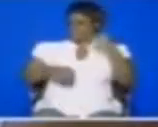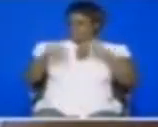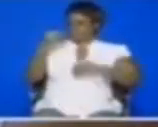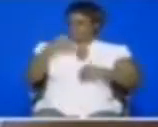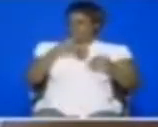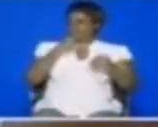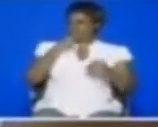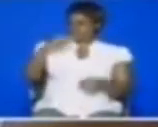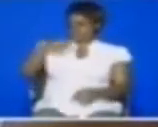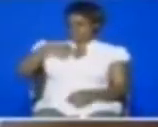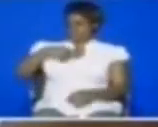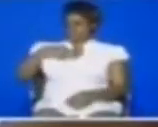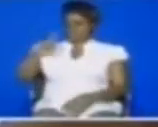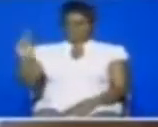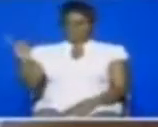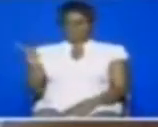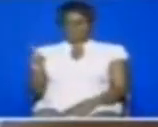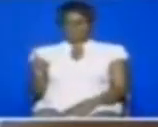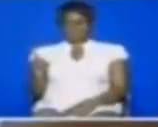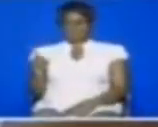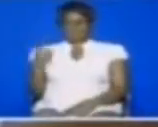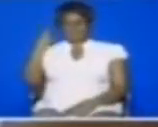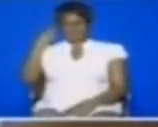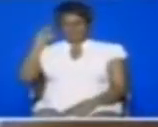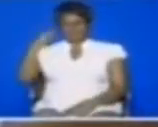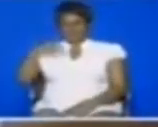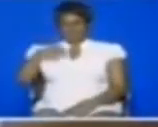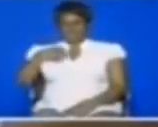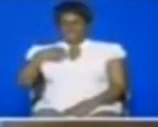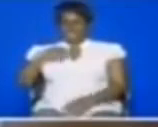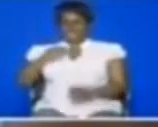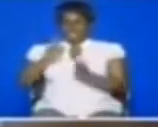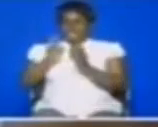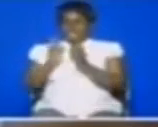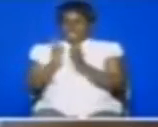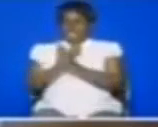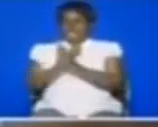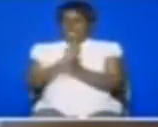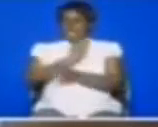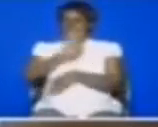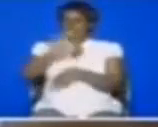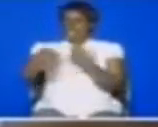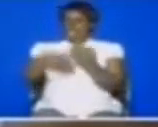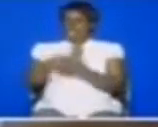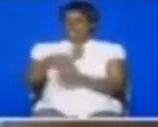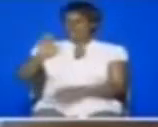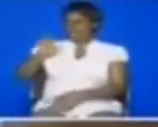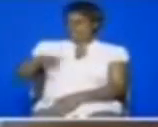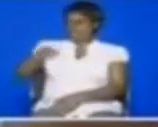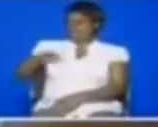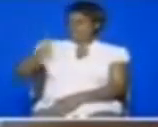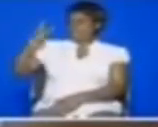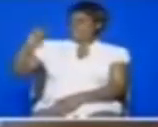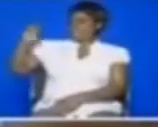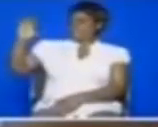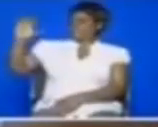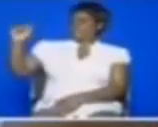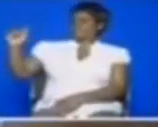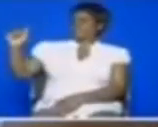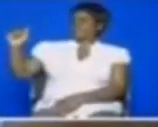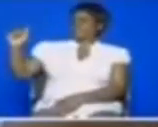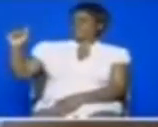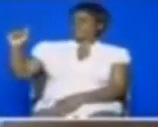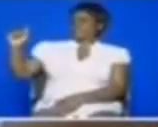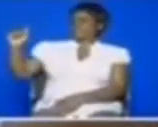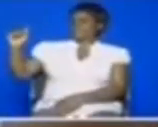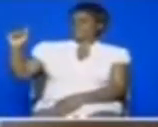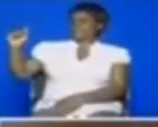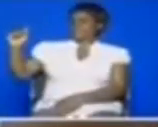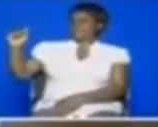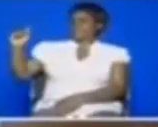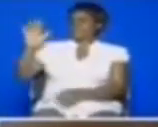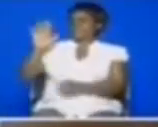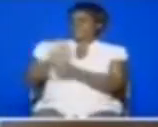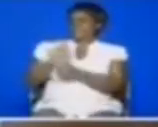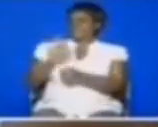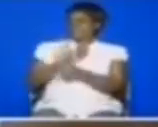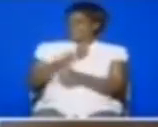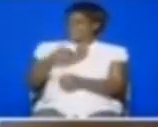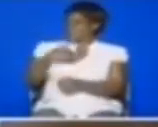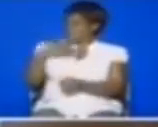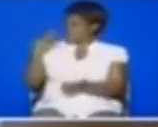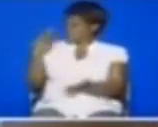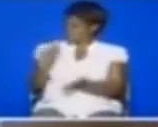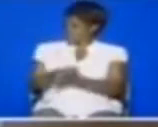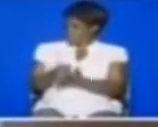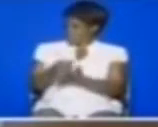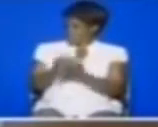It wasn't just for me. Okay. It was for me and all the women MCA aspirants within NASA. It's so sad that majority of them do not